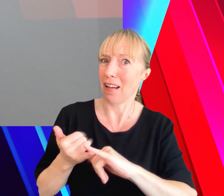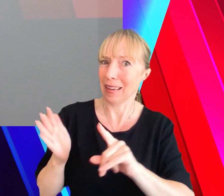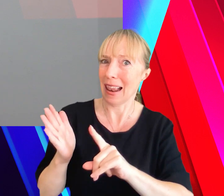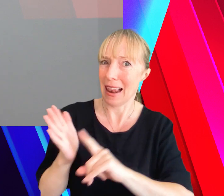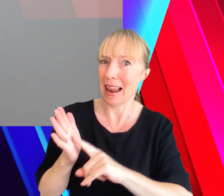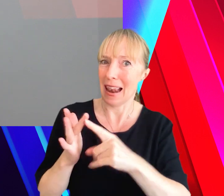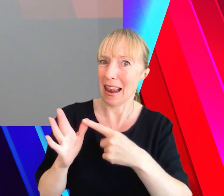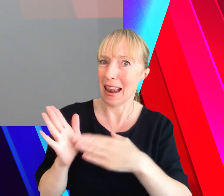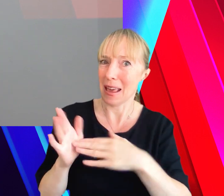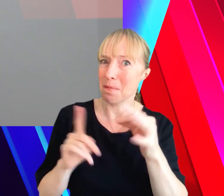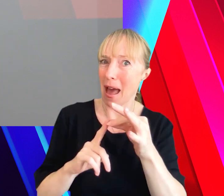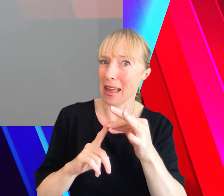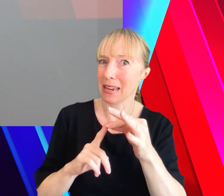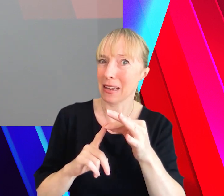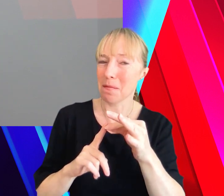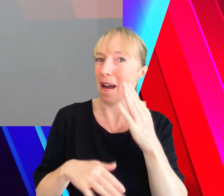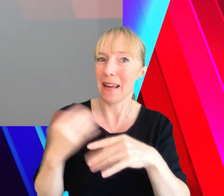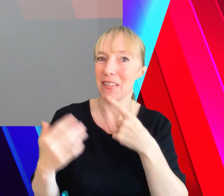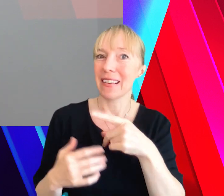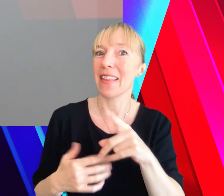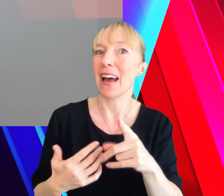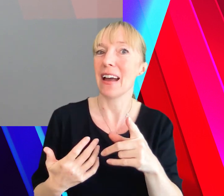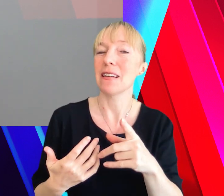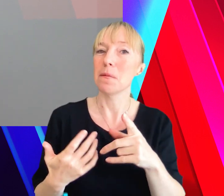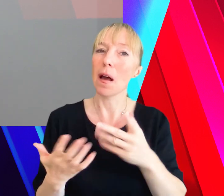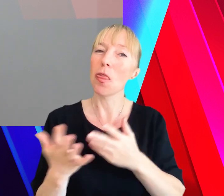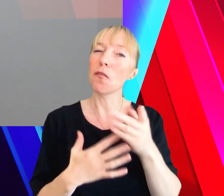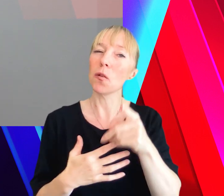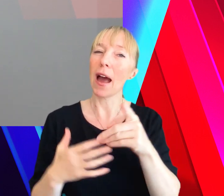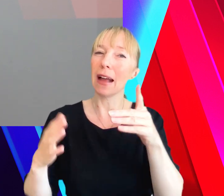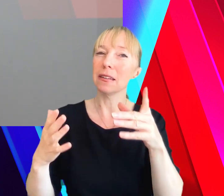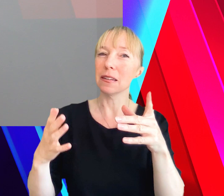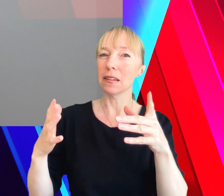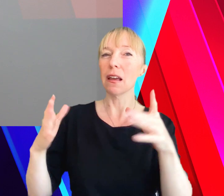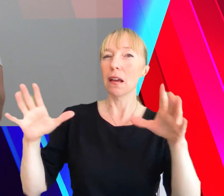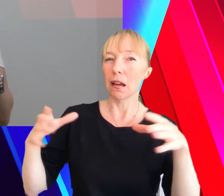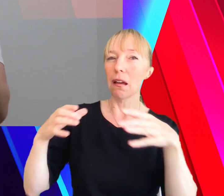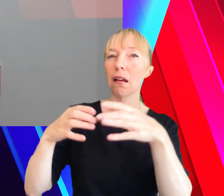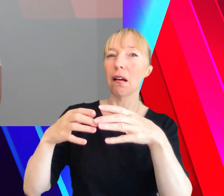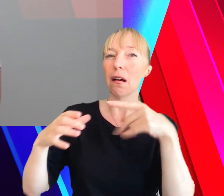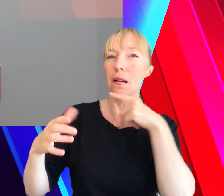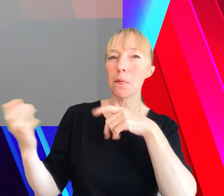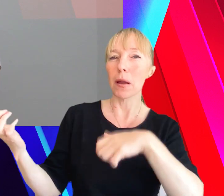like Harry Styles or like Liam Payne or something. And then, but I would never say that. But it's like with a boy band, and through that formation, you understand